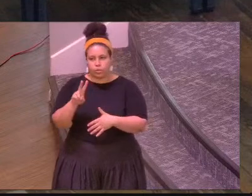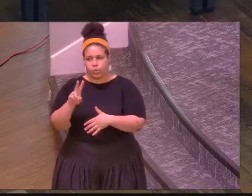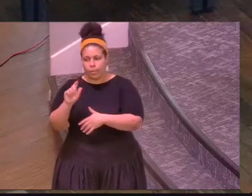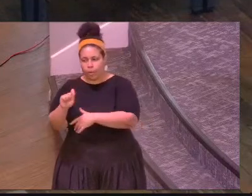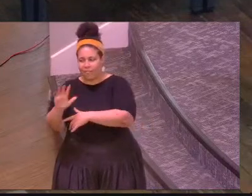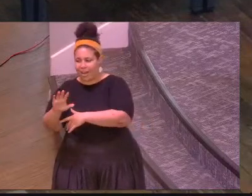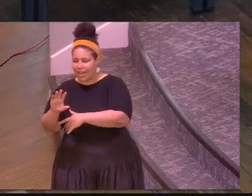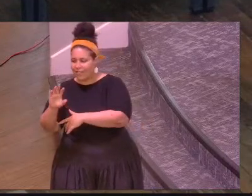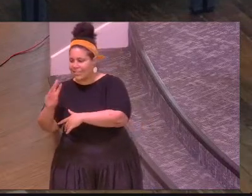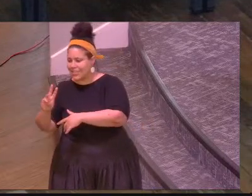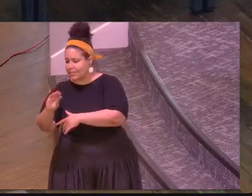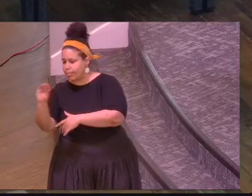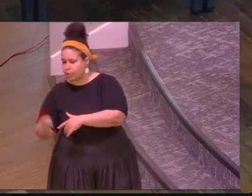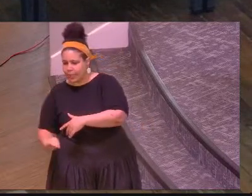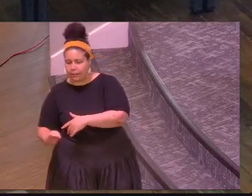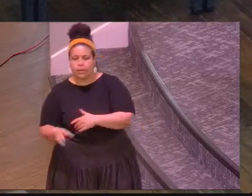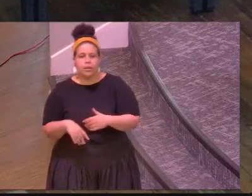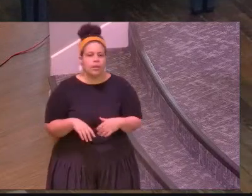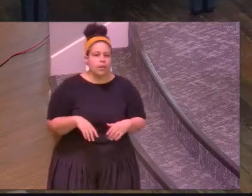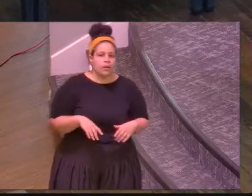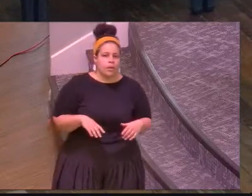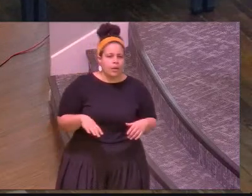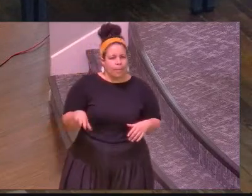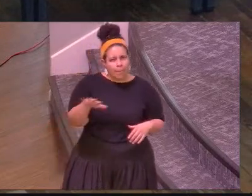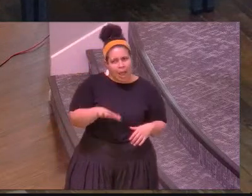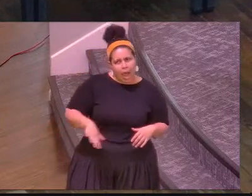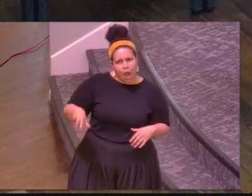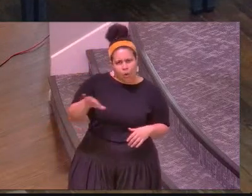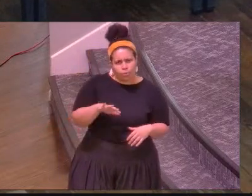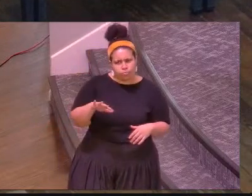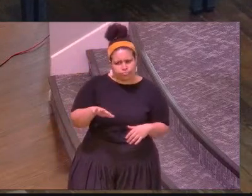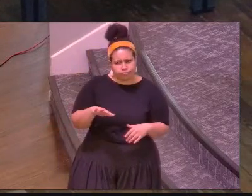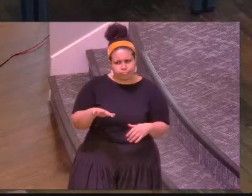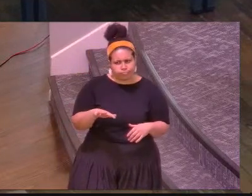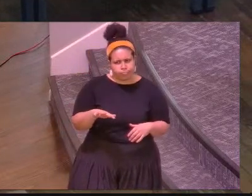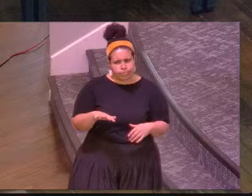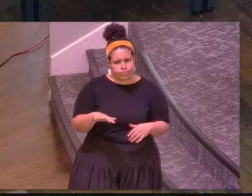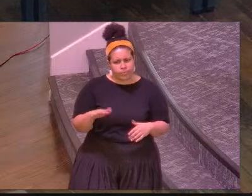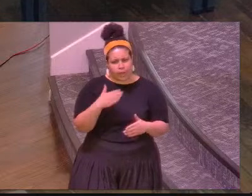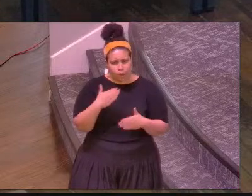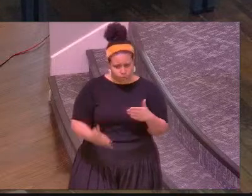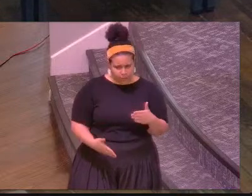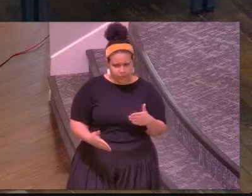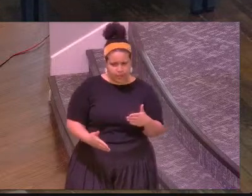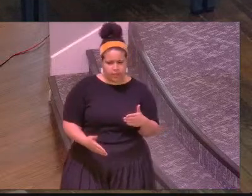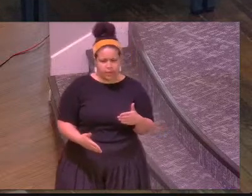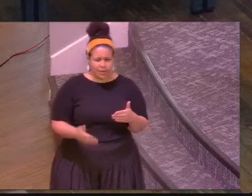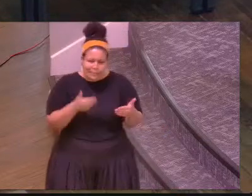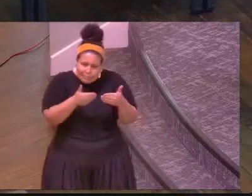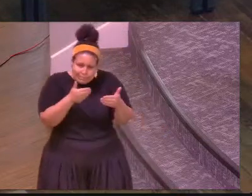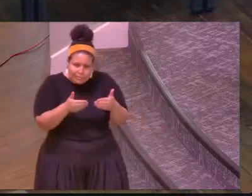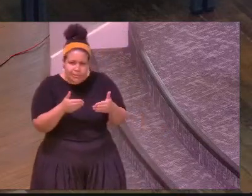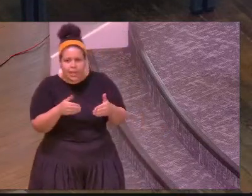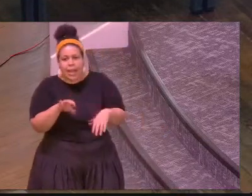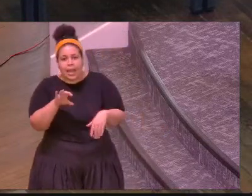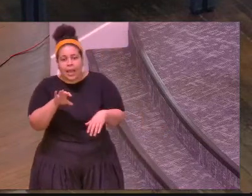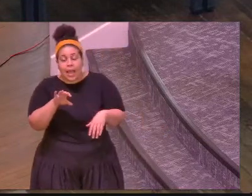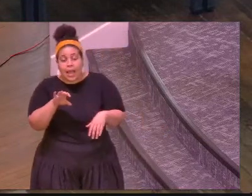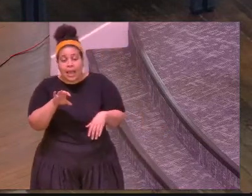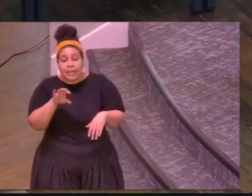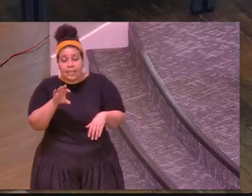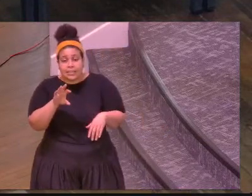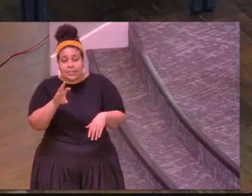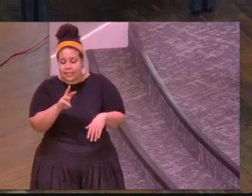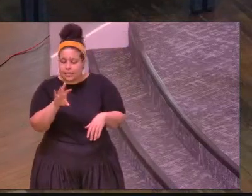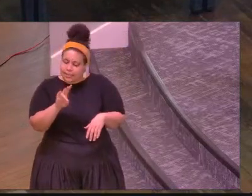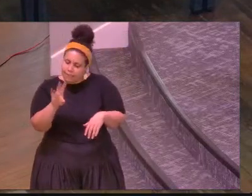2.56%. And we're going to put about, at closing, just shy of $79 million into the project